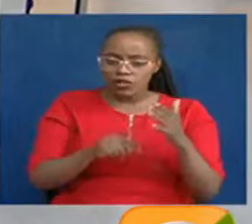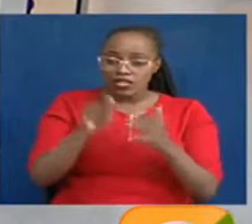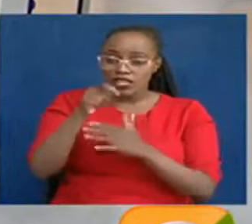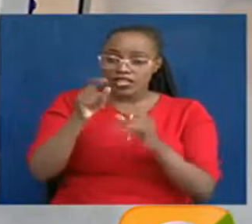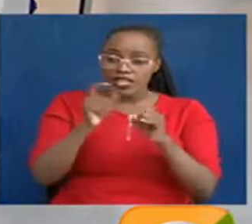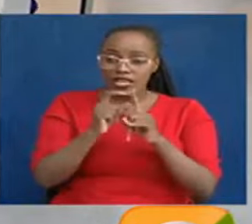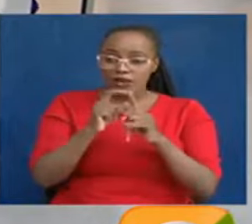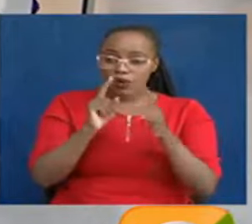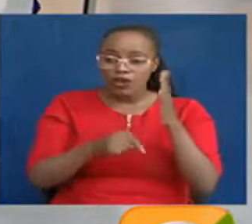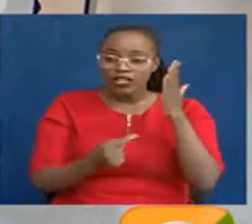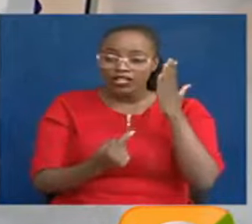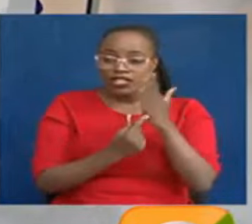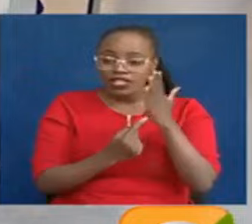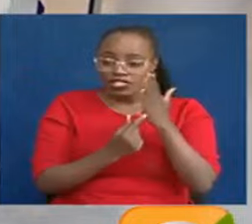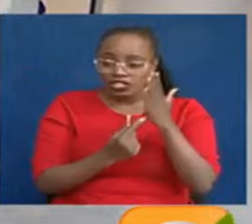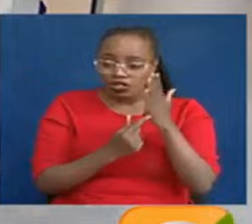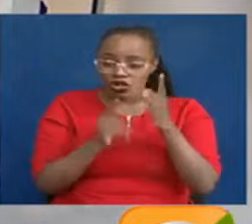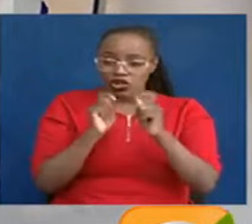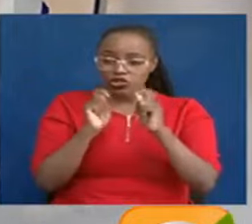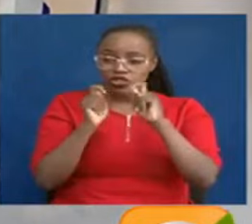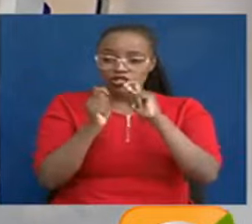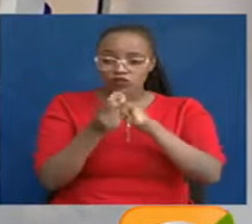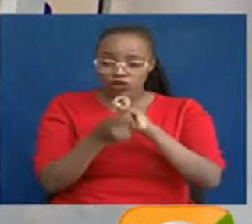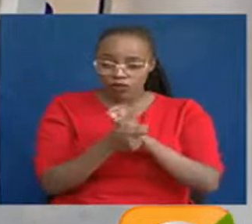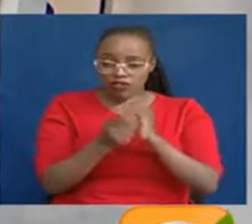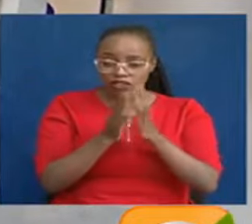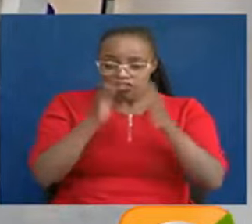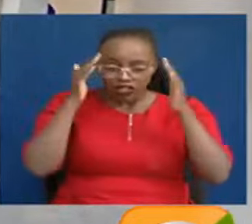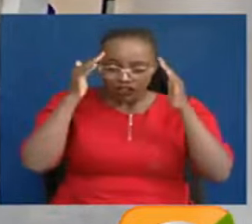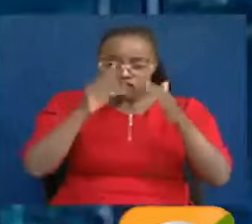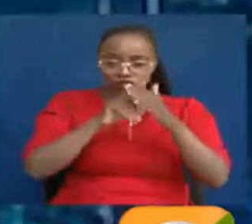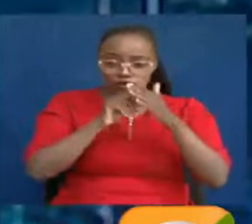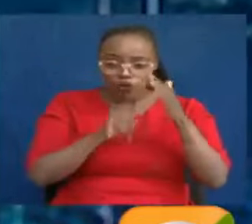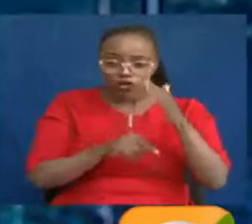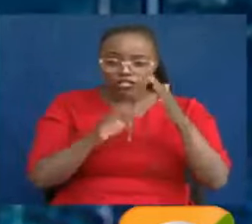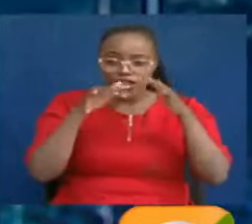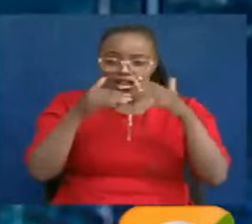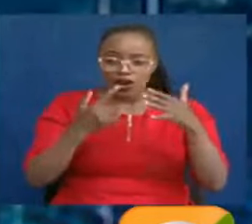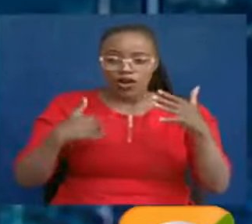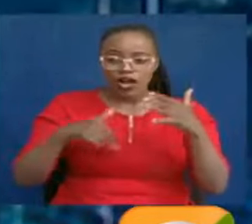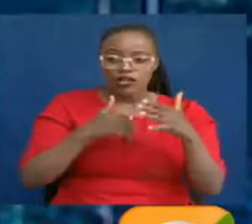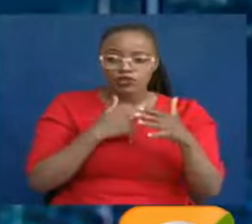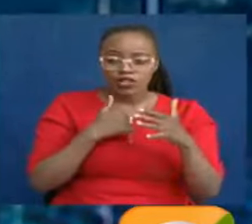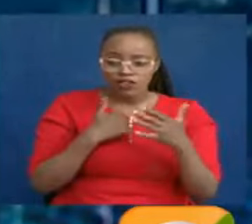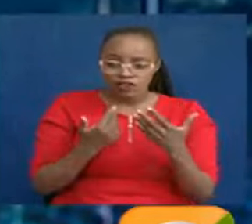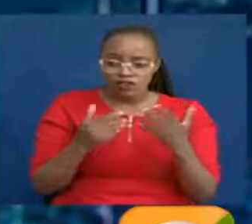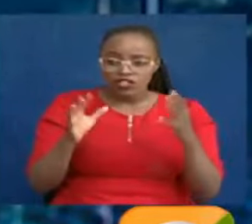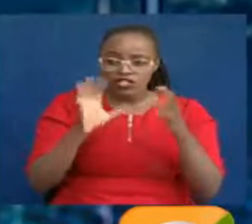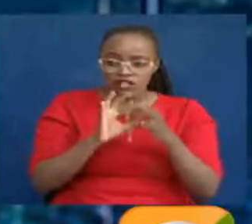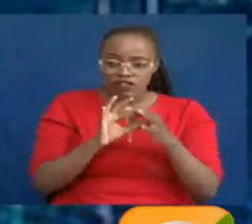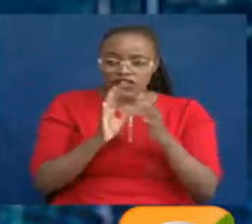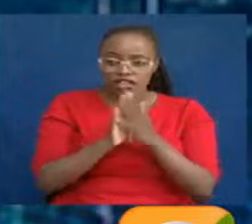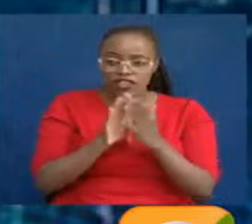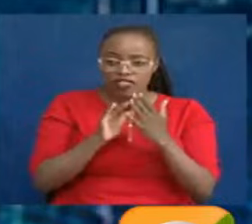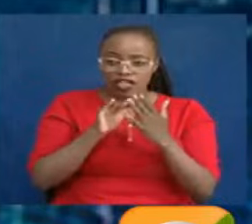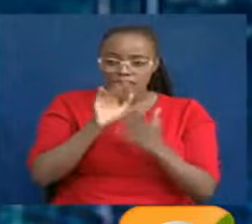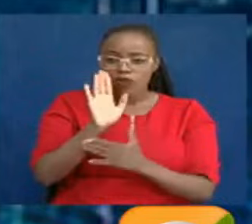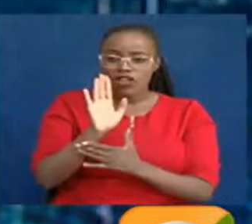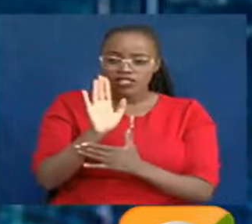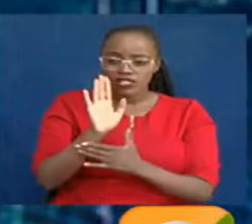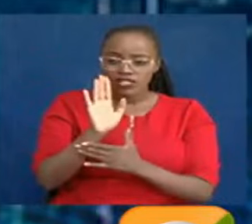is digital transformation, right? When we are looking into how we are delivering, we are demonstrating